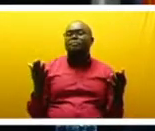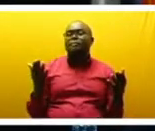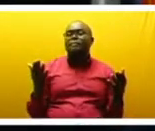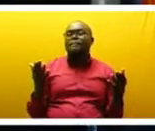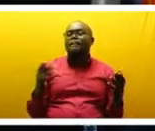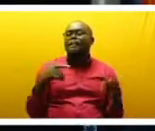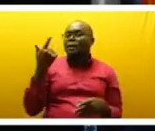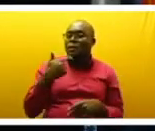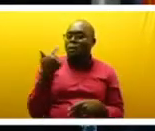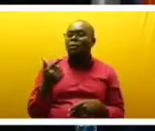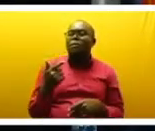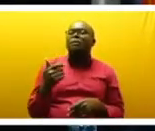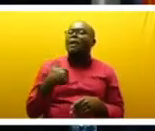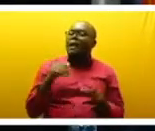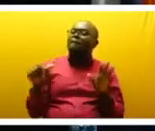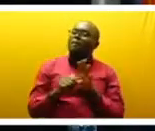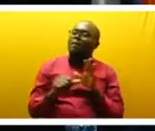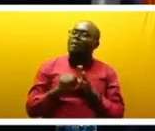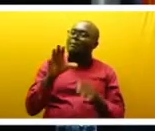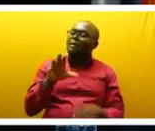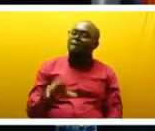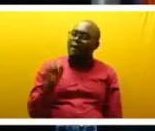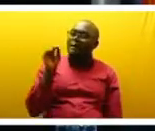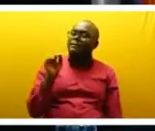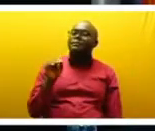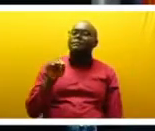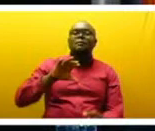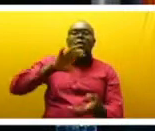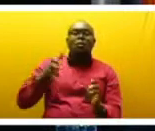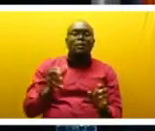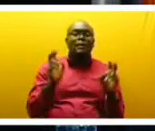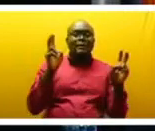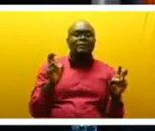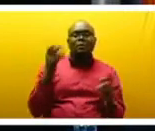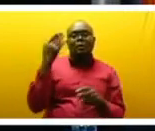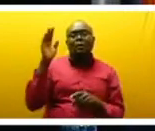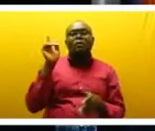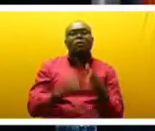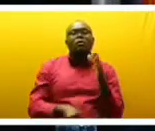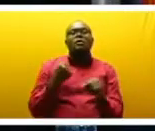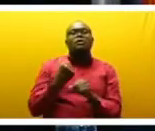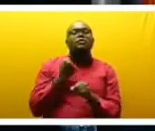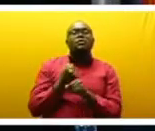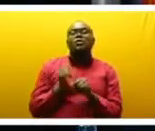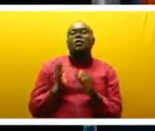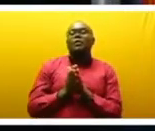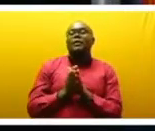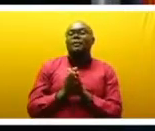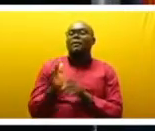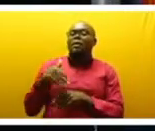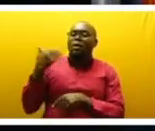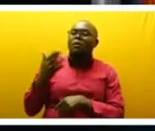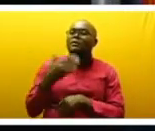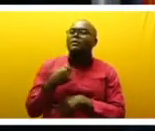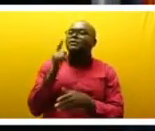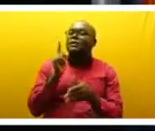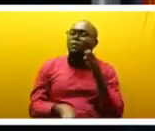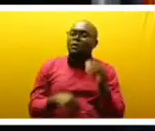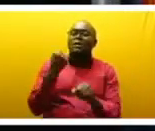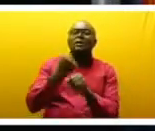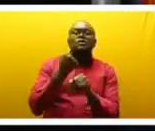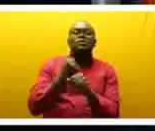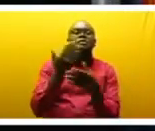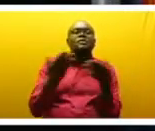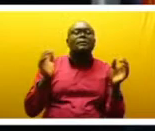who run into problems and who find complicated issues they don't know what to do with, I always want to say, do something.